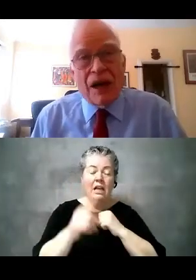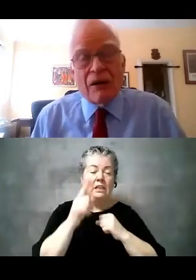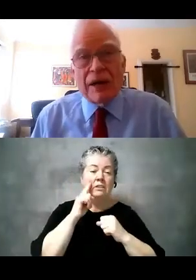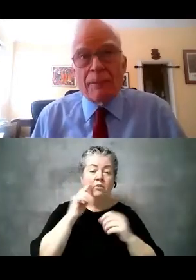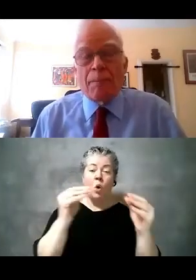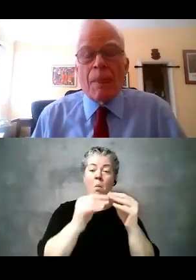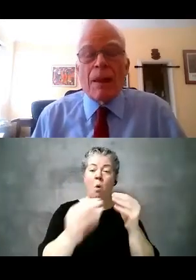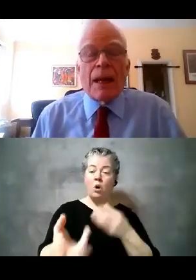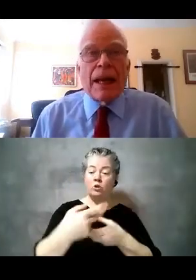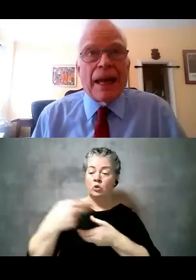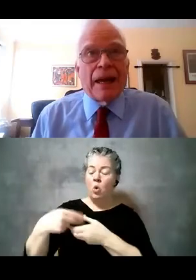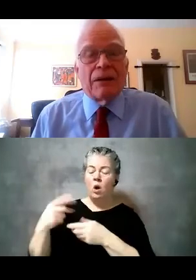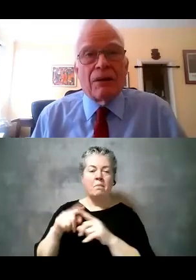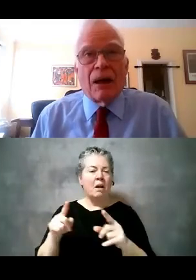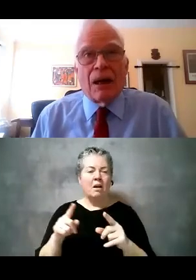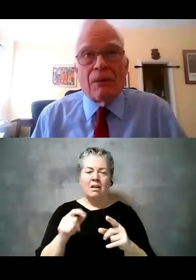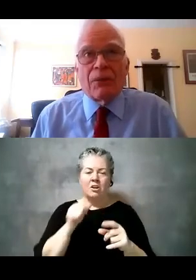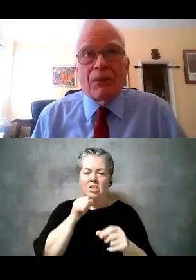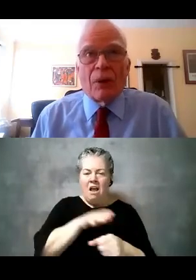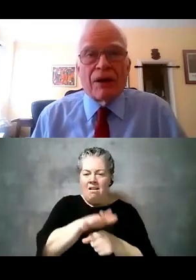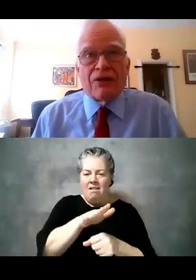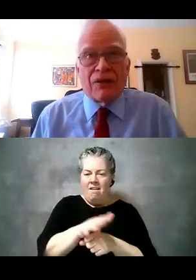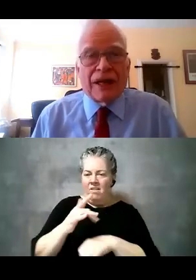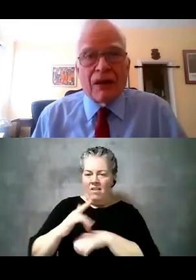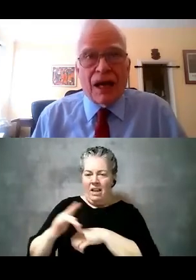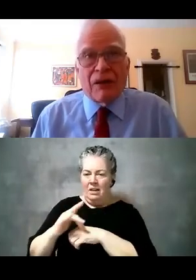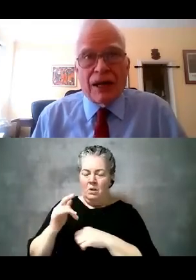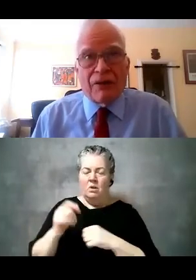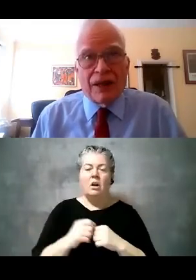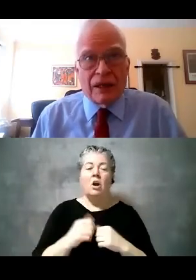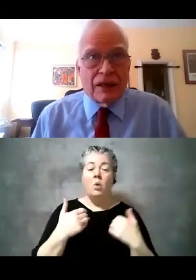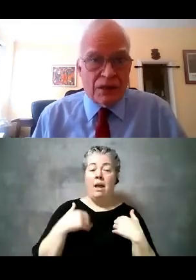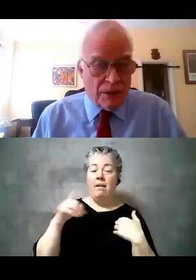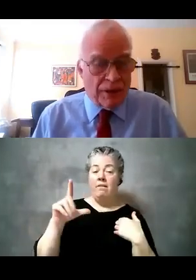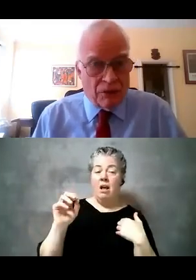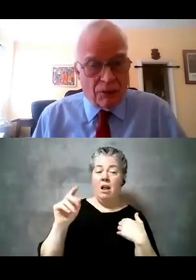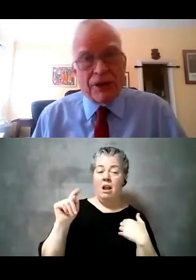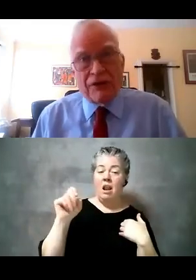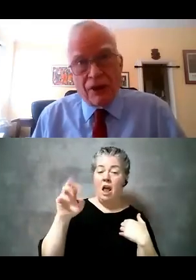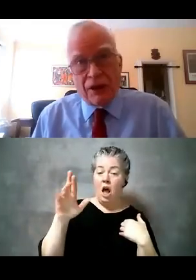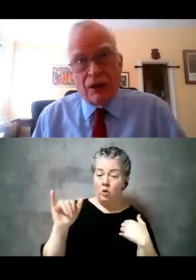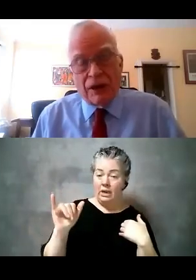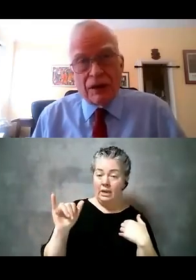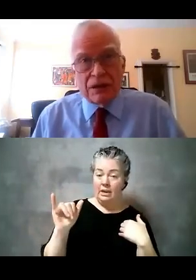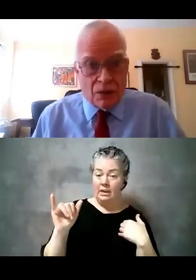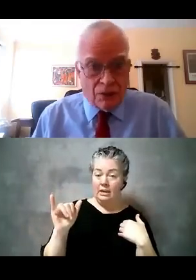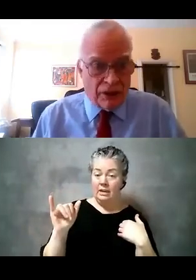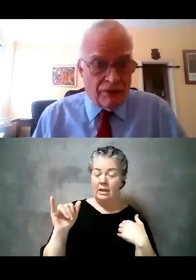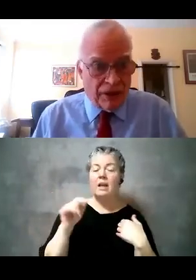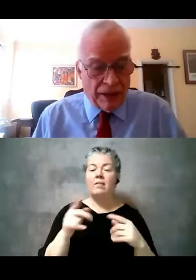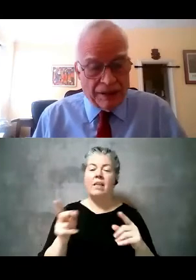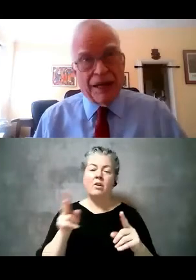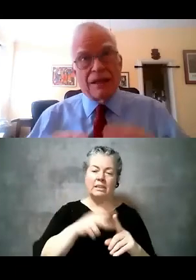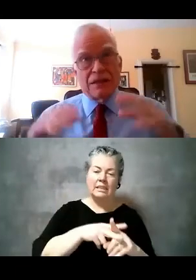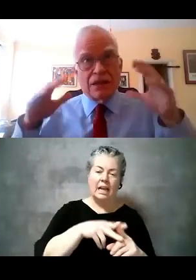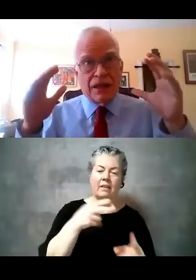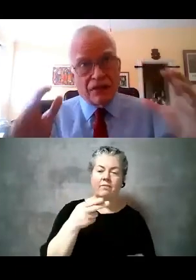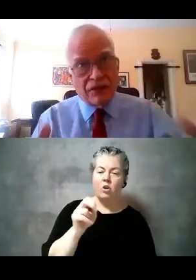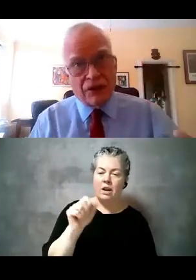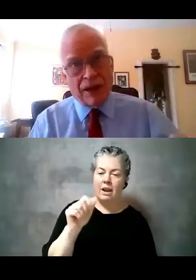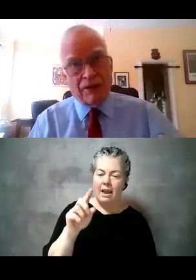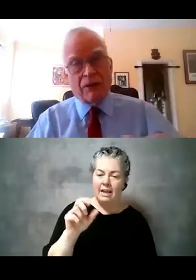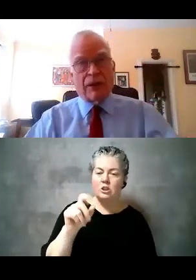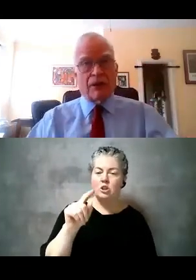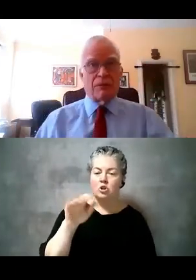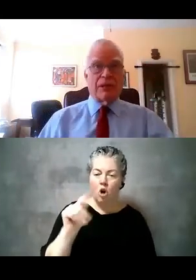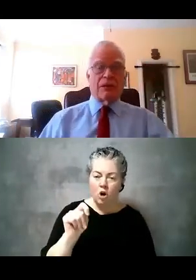randomized lottery. And the winners of that lottery are then in the experimental group. They're assigned to go to Head Start, or and the Head Start has a